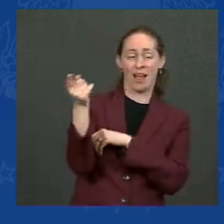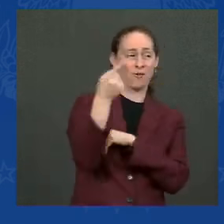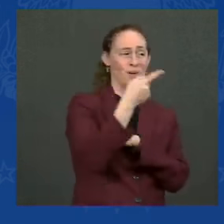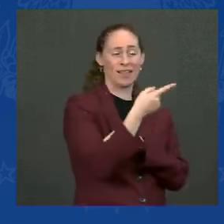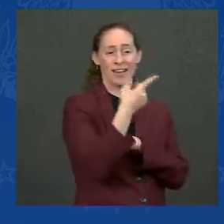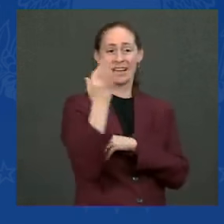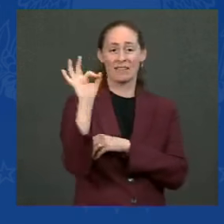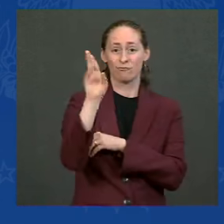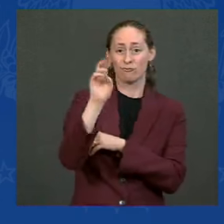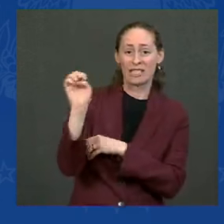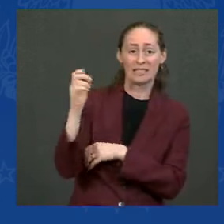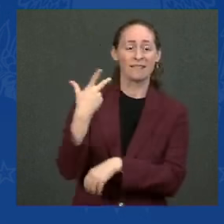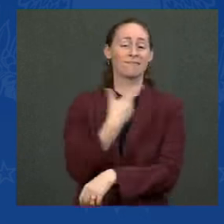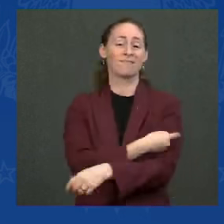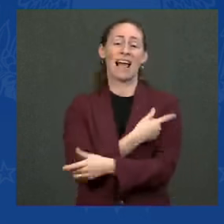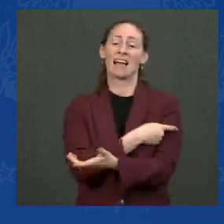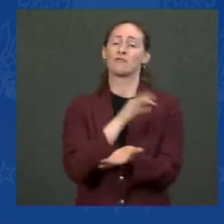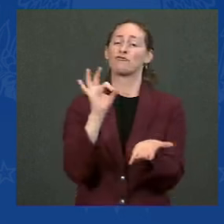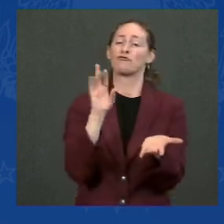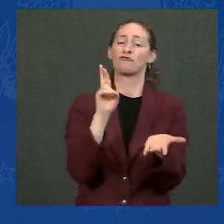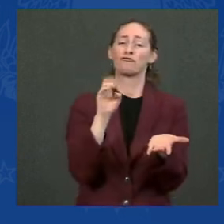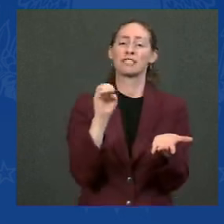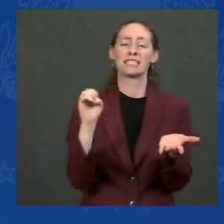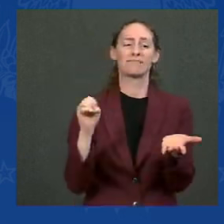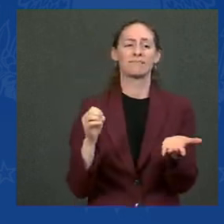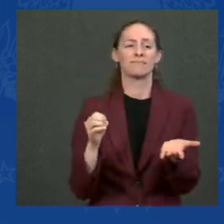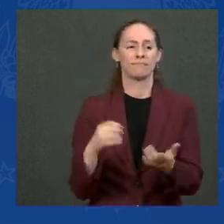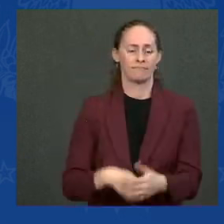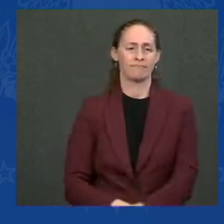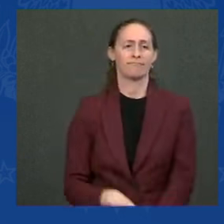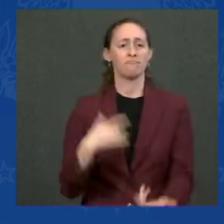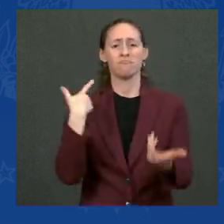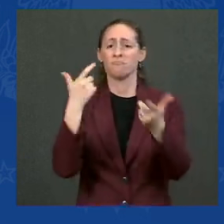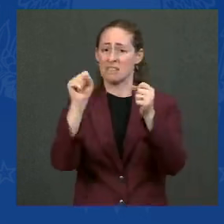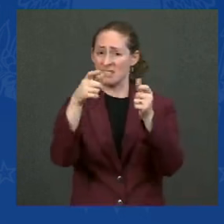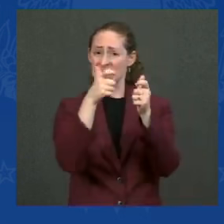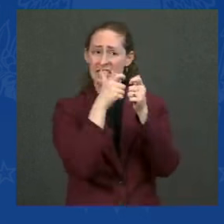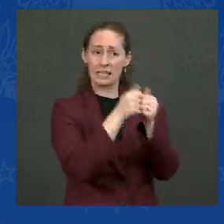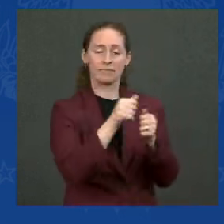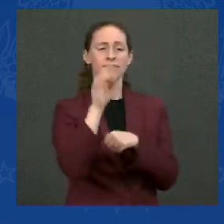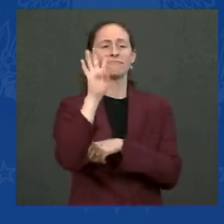vaccine. Text your zip code to